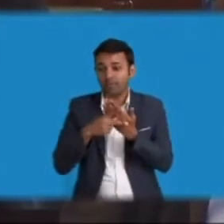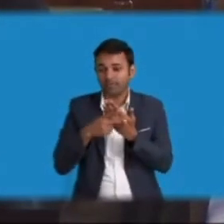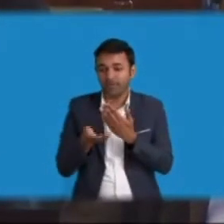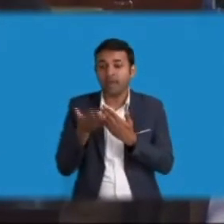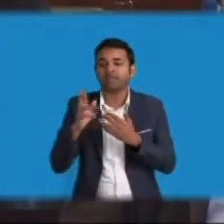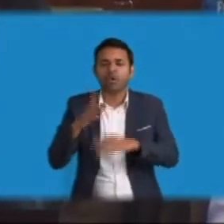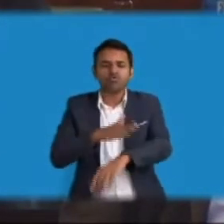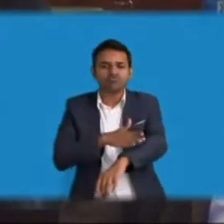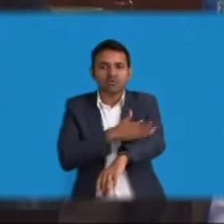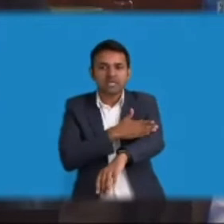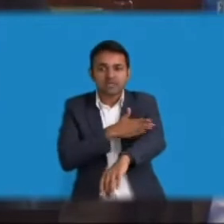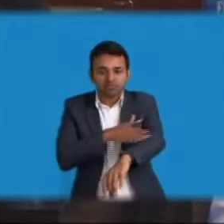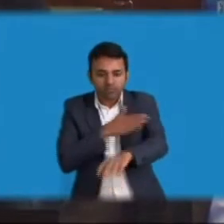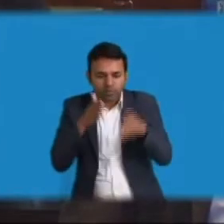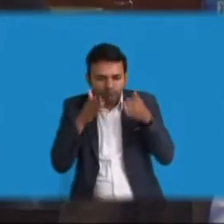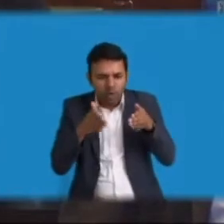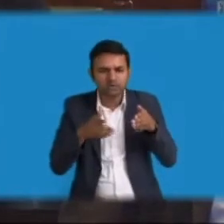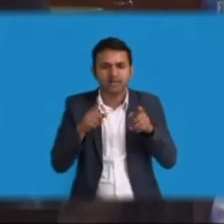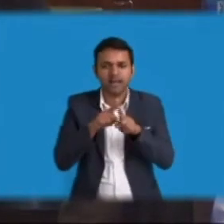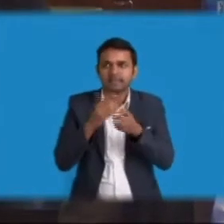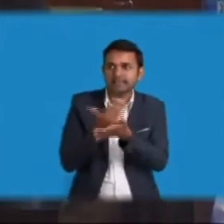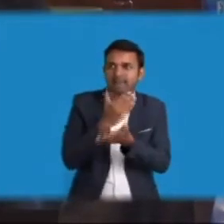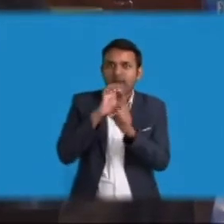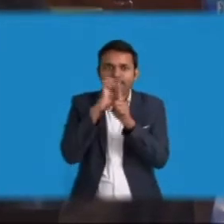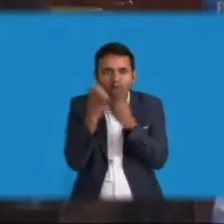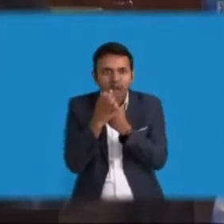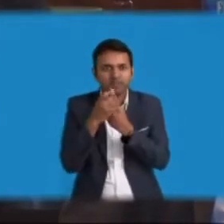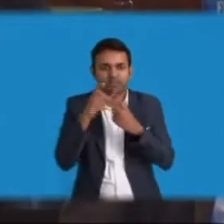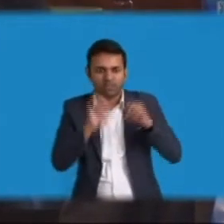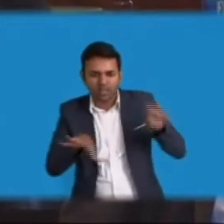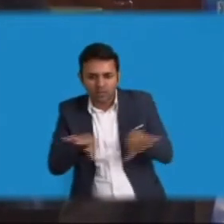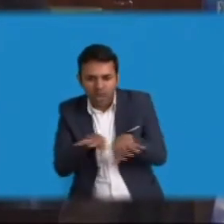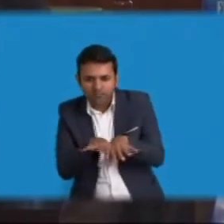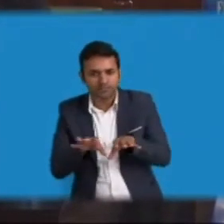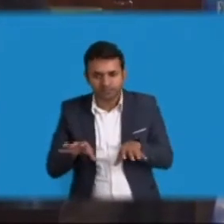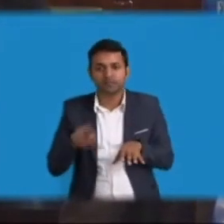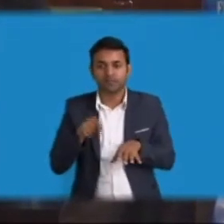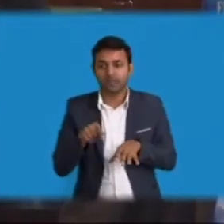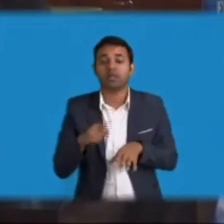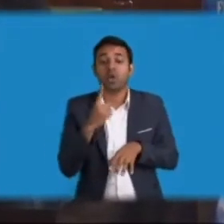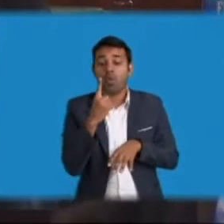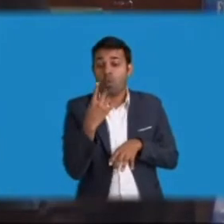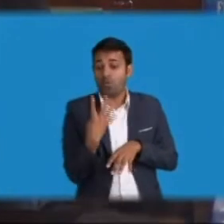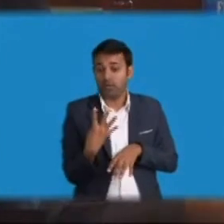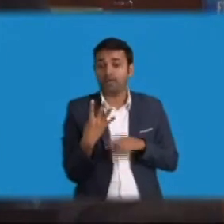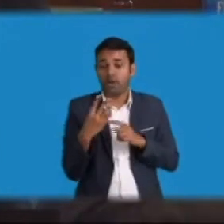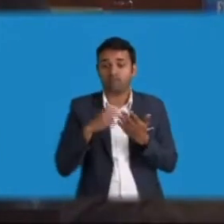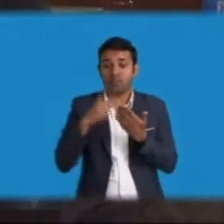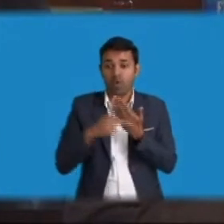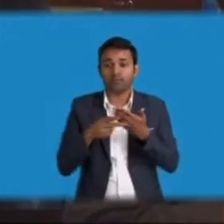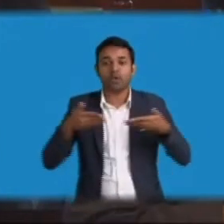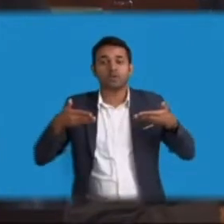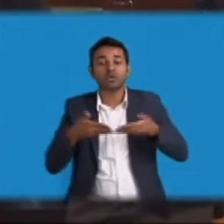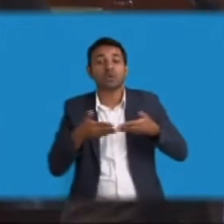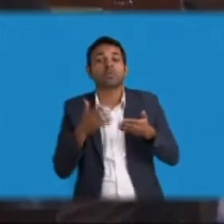goods collection. Madam Speaker, this free quarterly cleanup program was introduced in 2015 and is a very